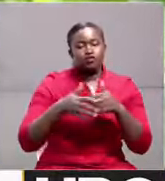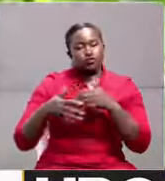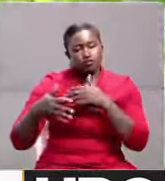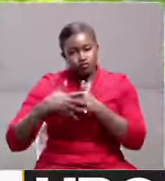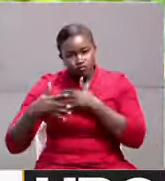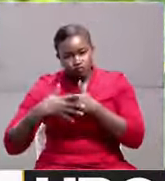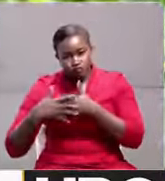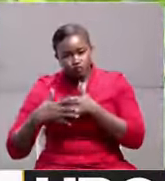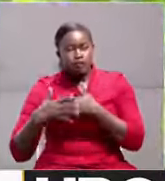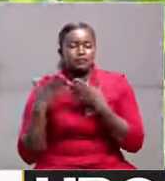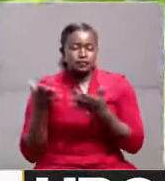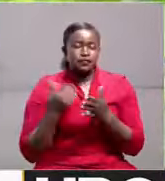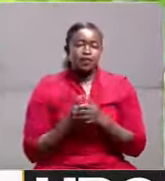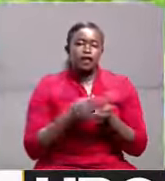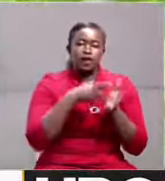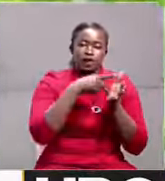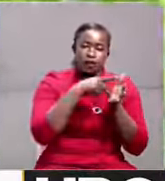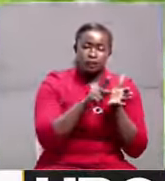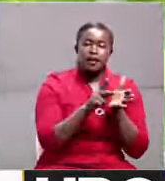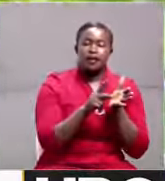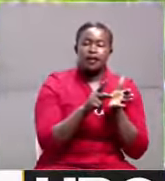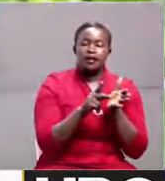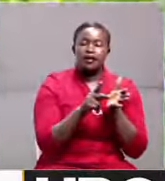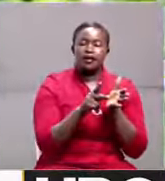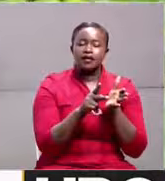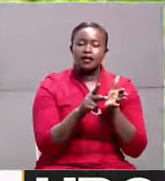savings. We are buying the